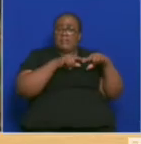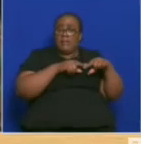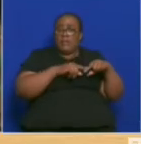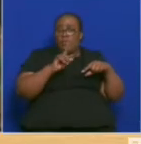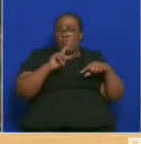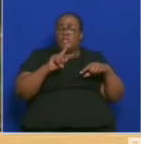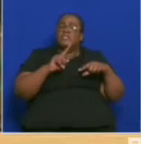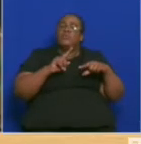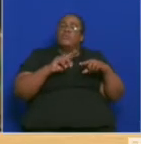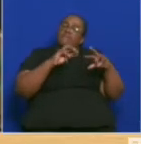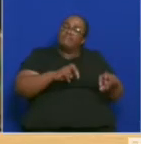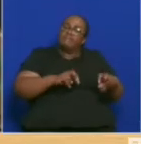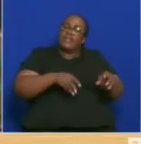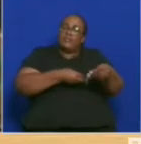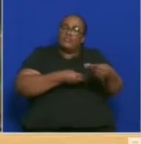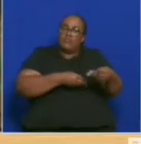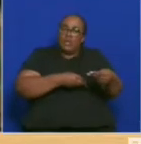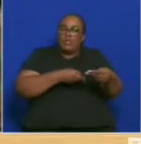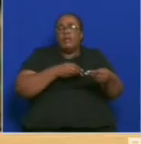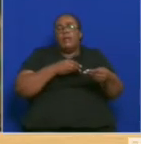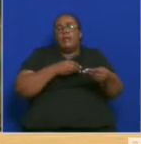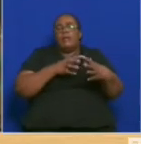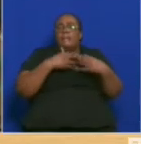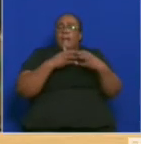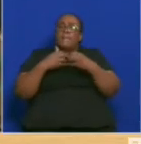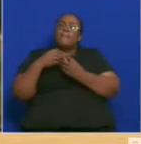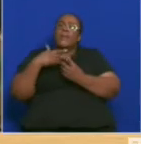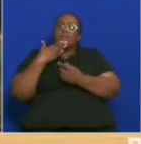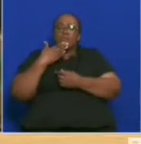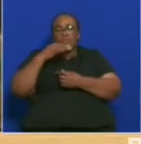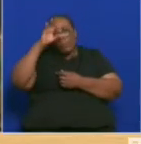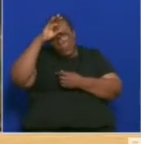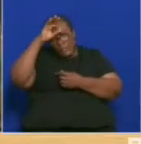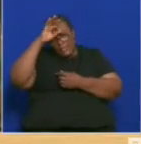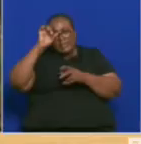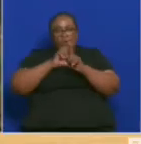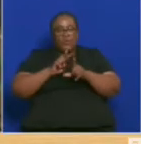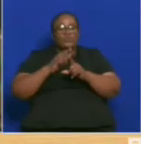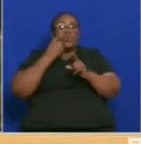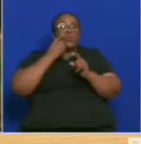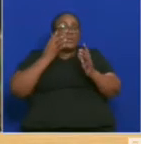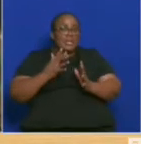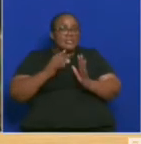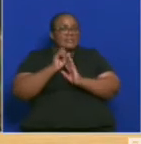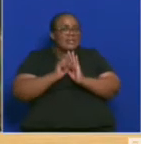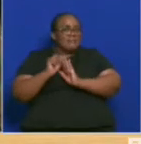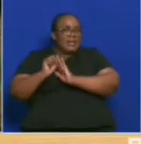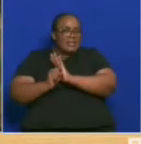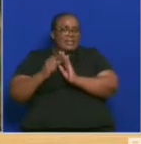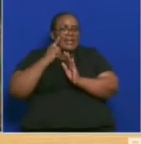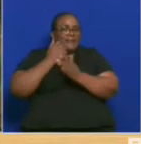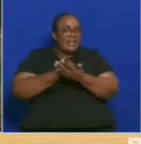compiled by the police, as well as documents compiled by the witnesses' statements submitted by evidence leaders and